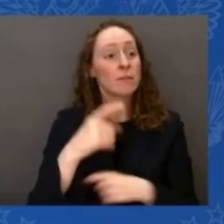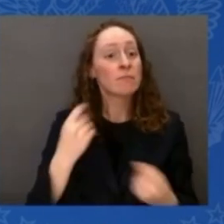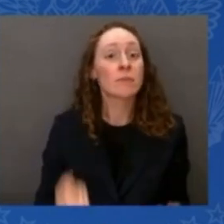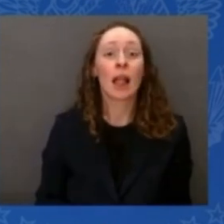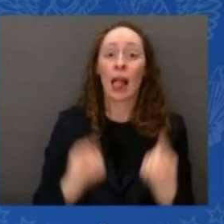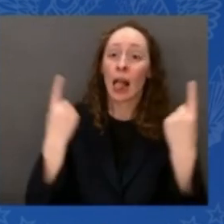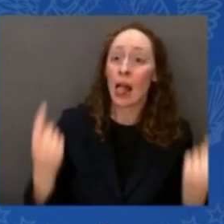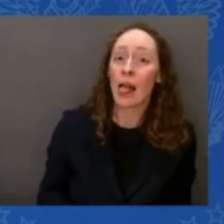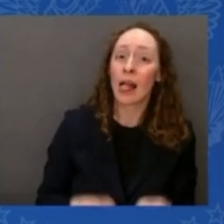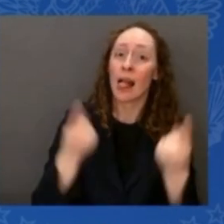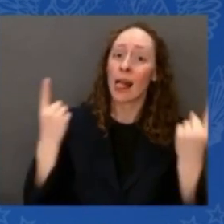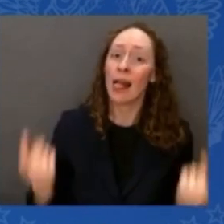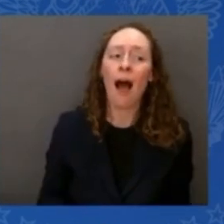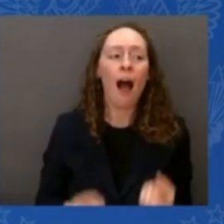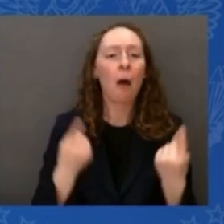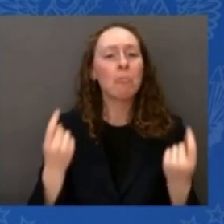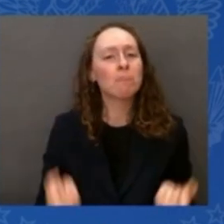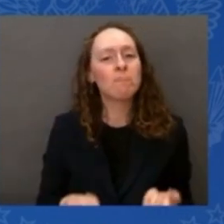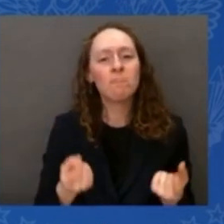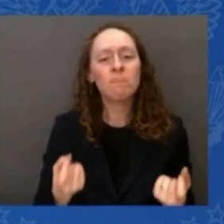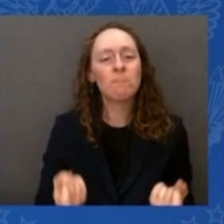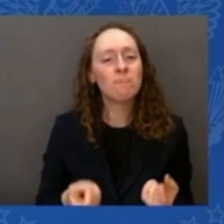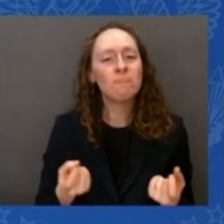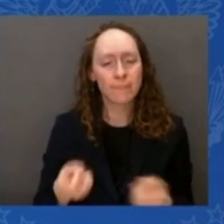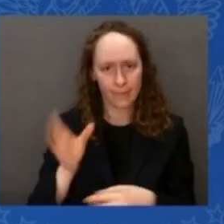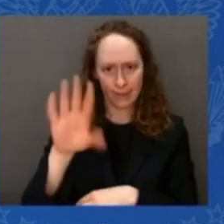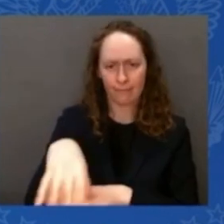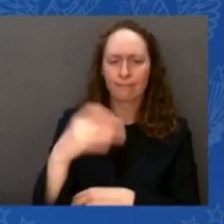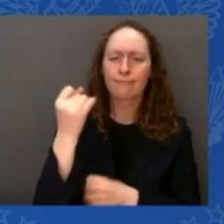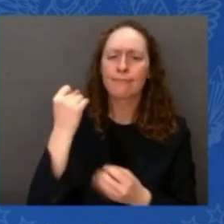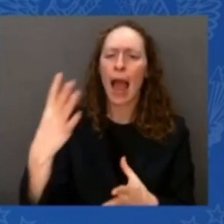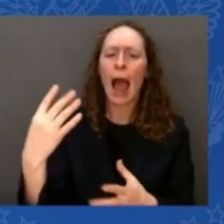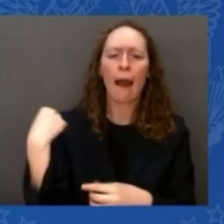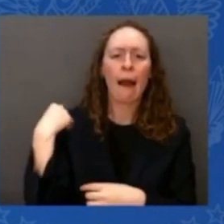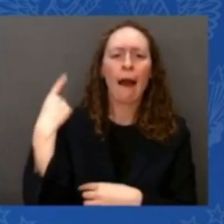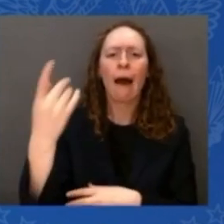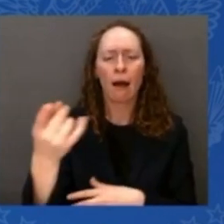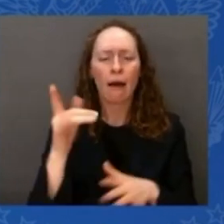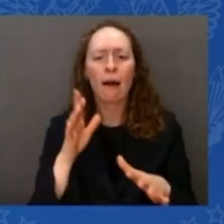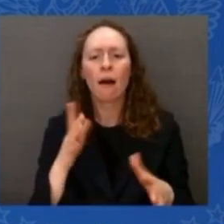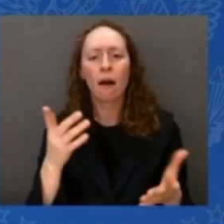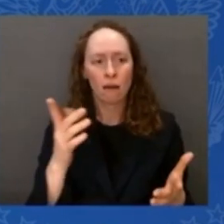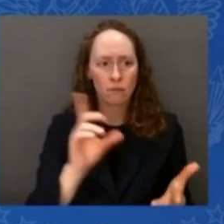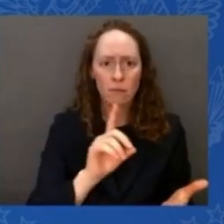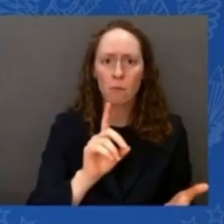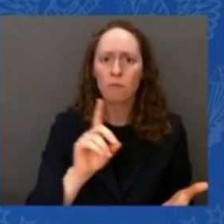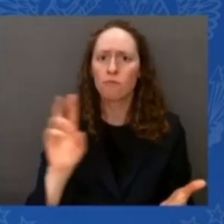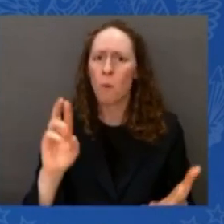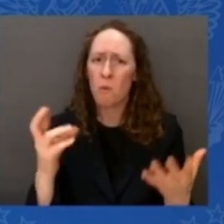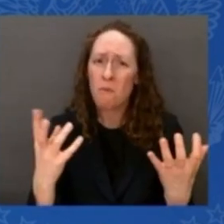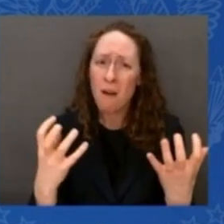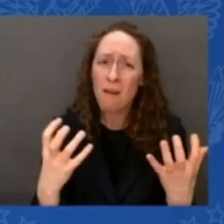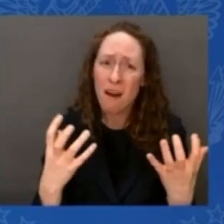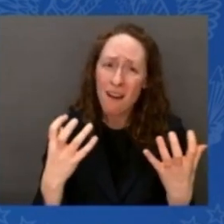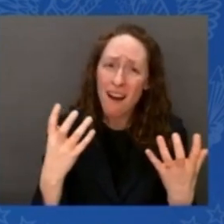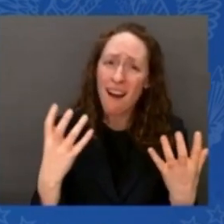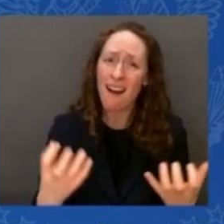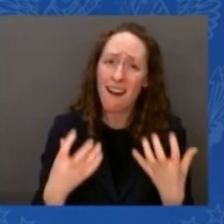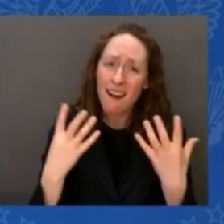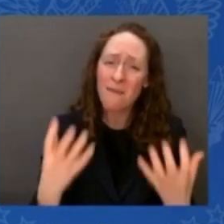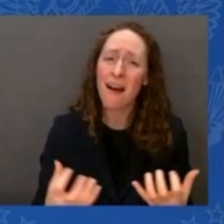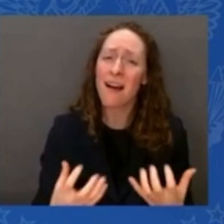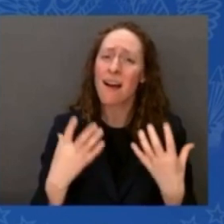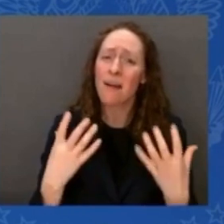happen, Democrats and Republicans. For years, Big Pharma has been able to block it. But at long last, we got it done. This